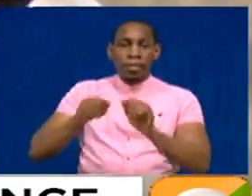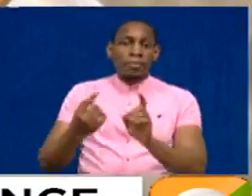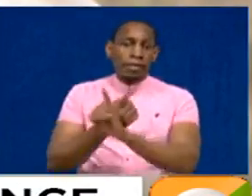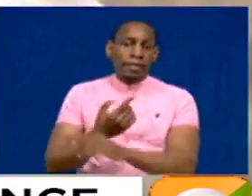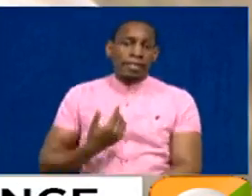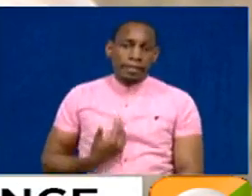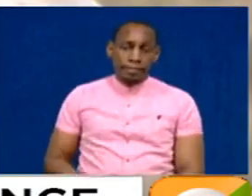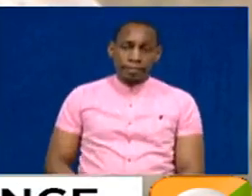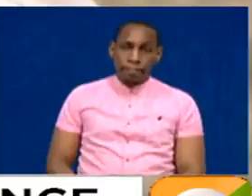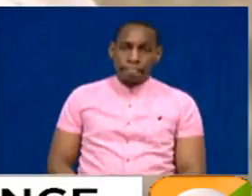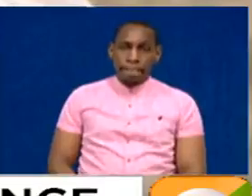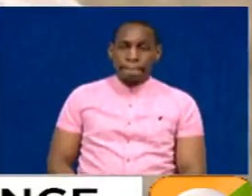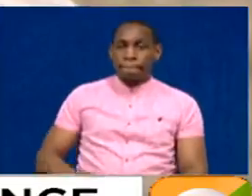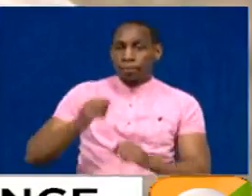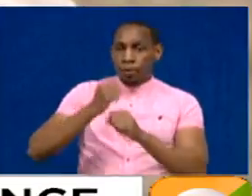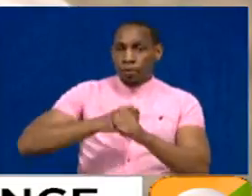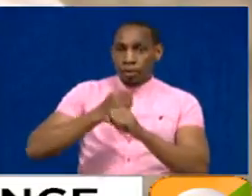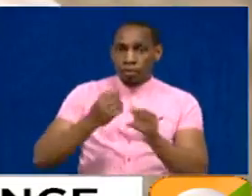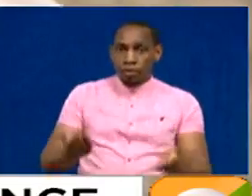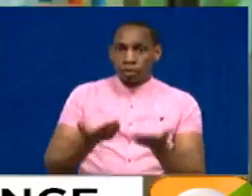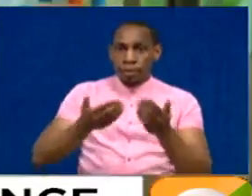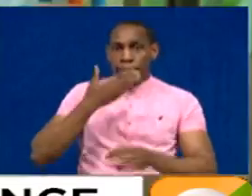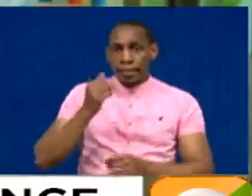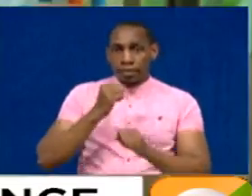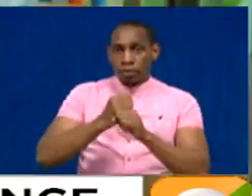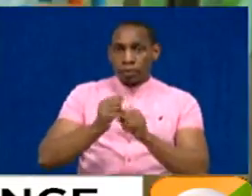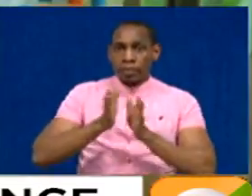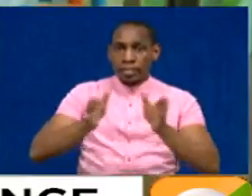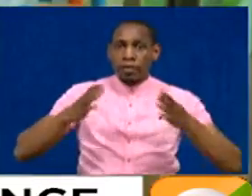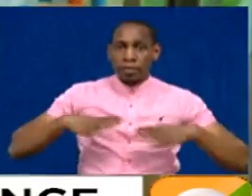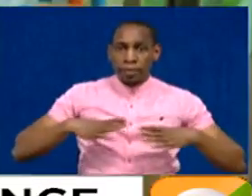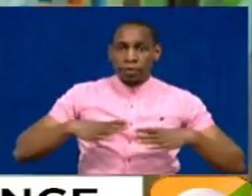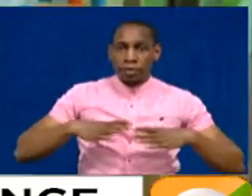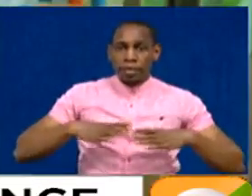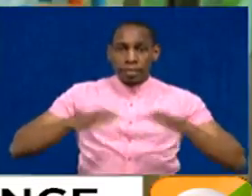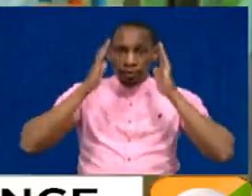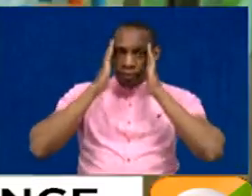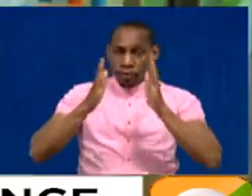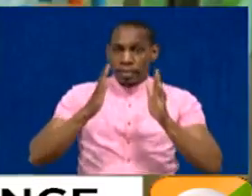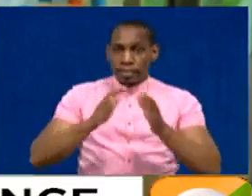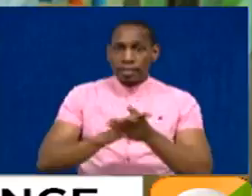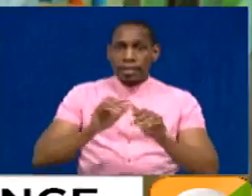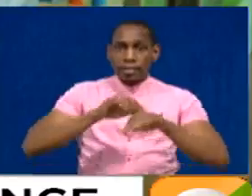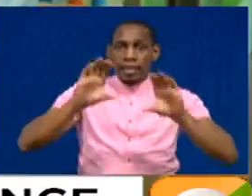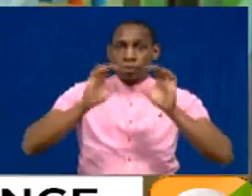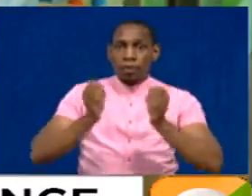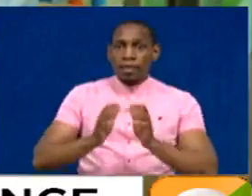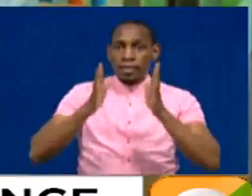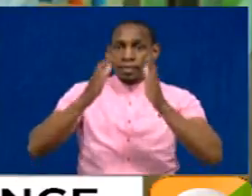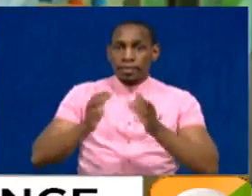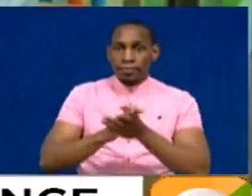different. Efforts to promote best practices among the general public are taking center stage as the world